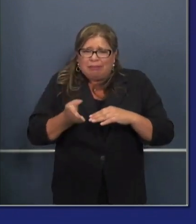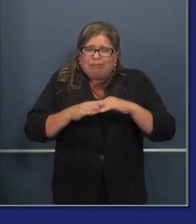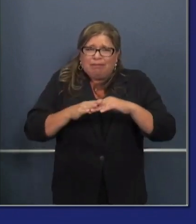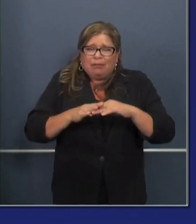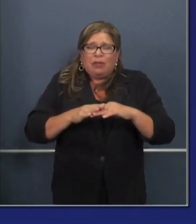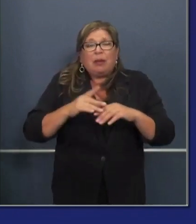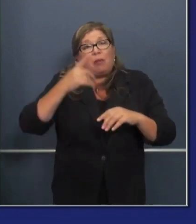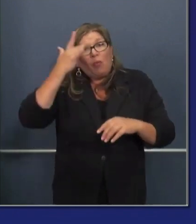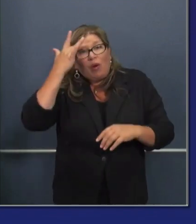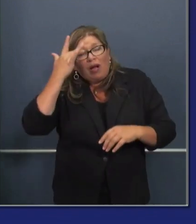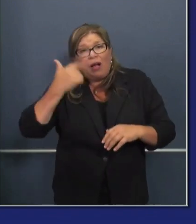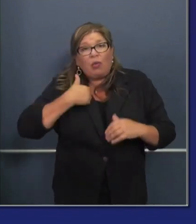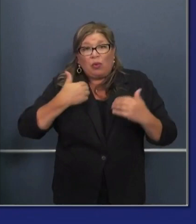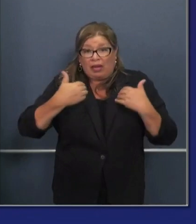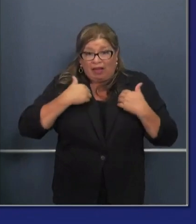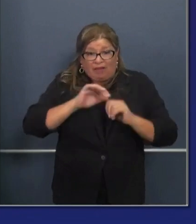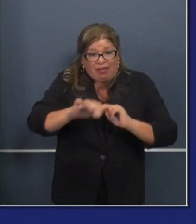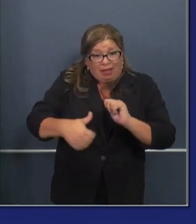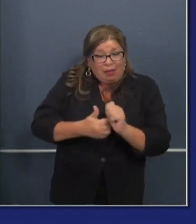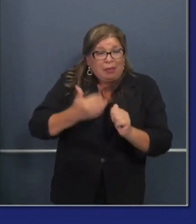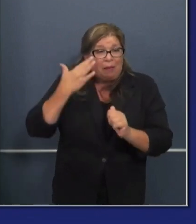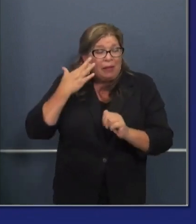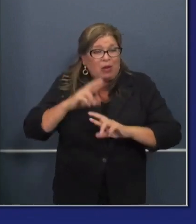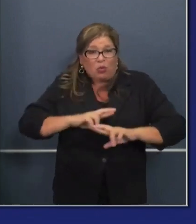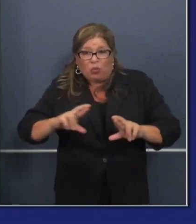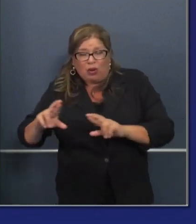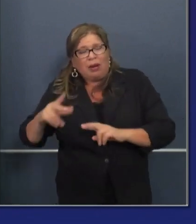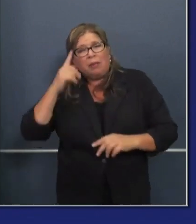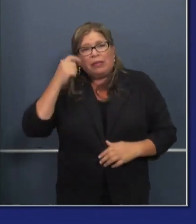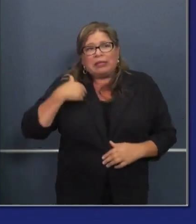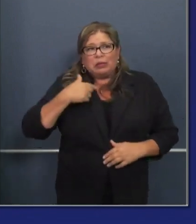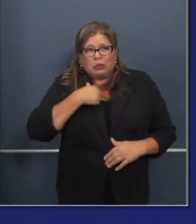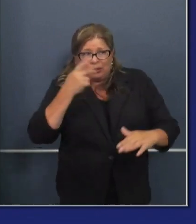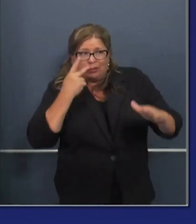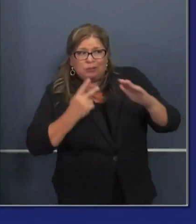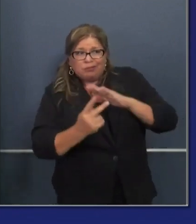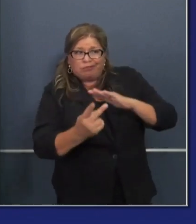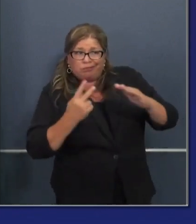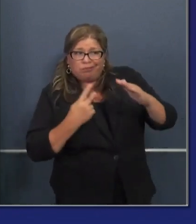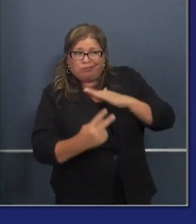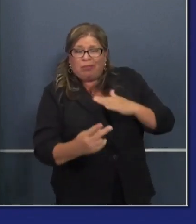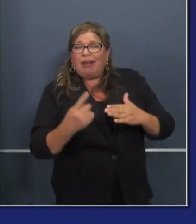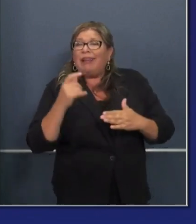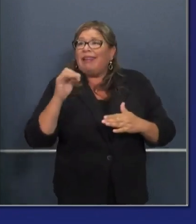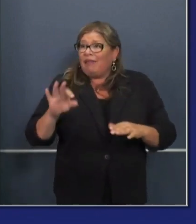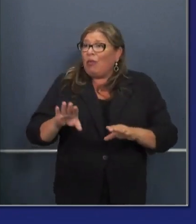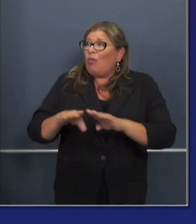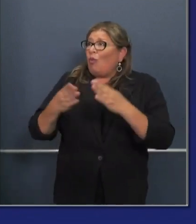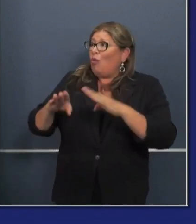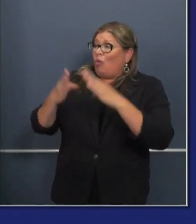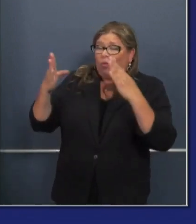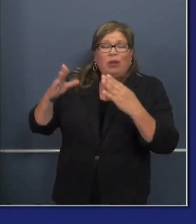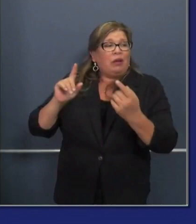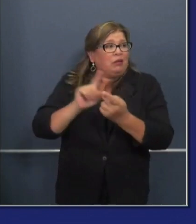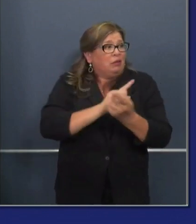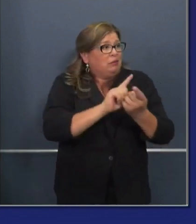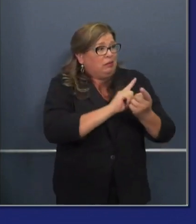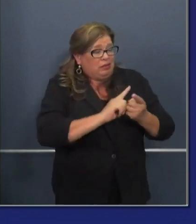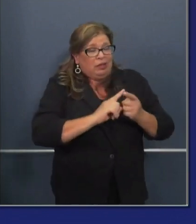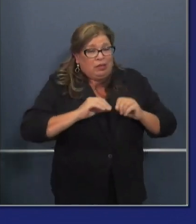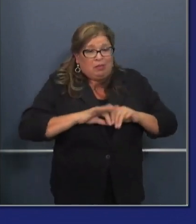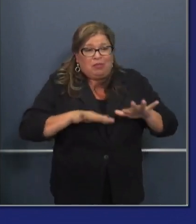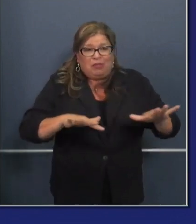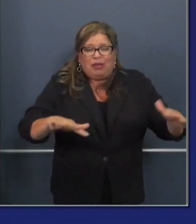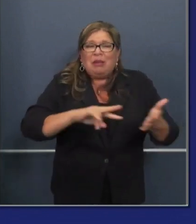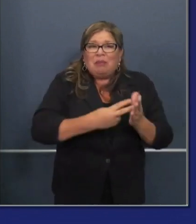over the last few months, identifying our surge capacity, putting protocols and plans together, both on the physical capacity